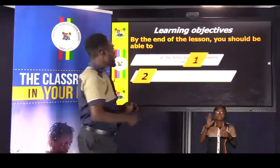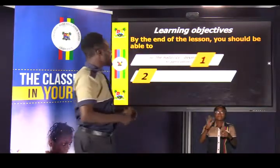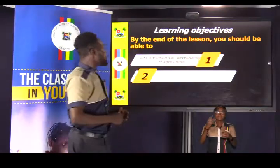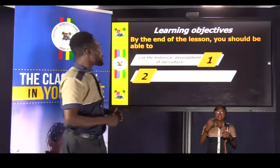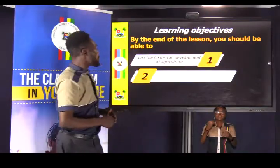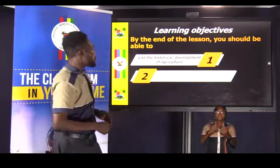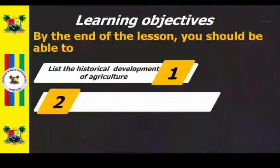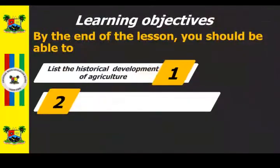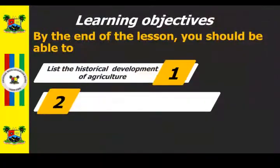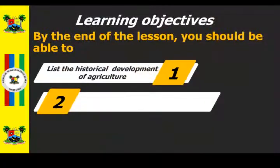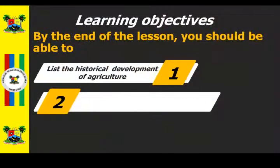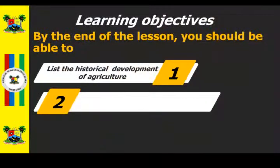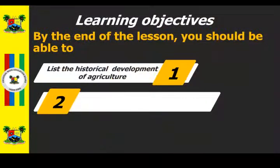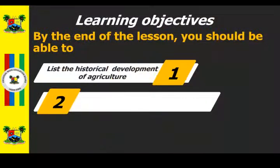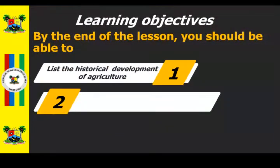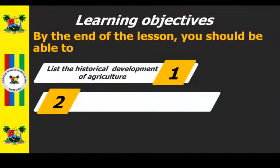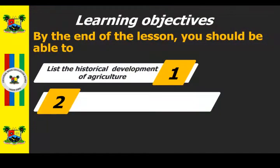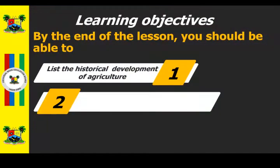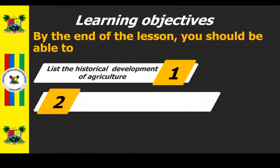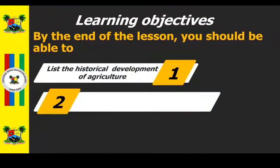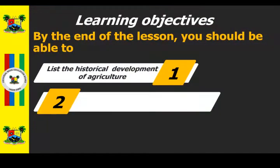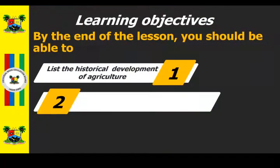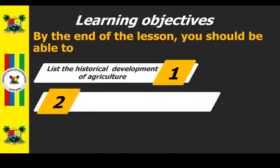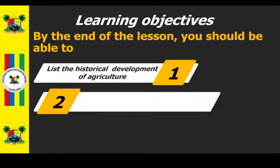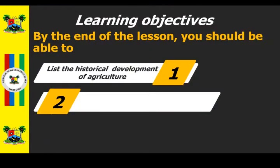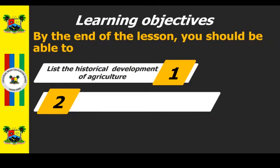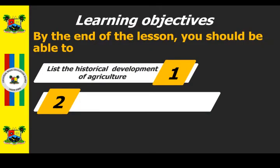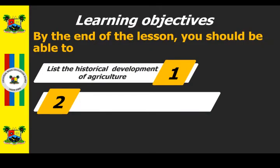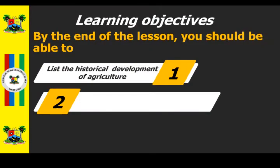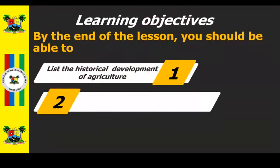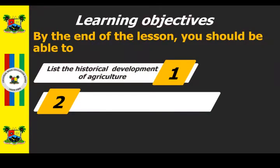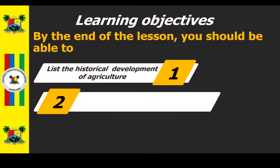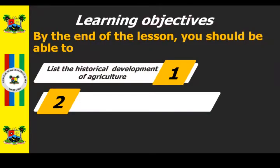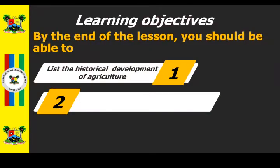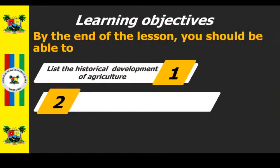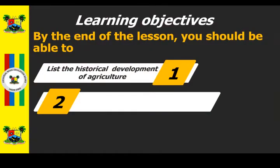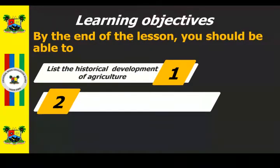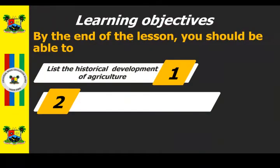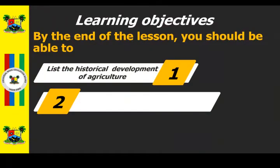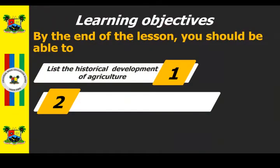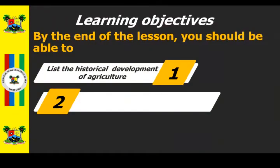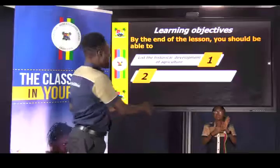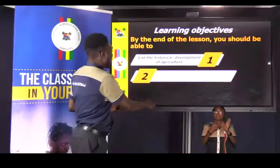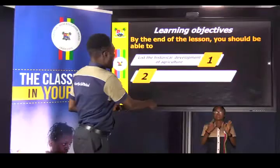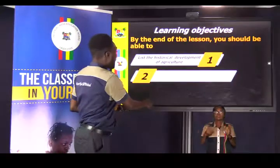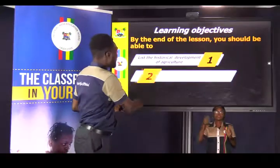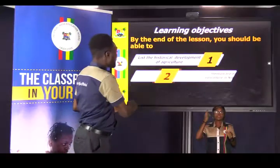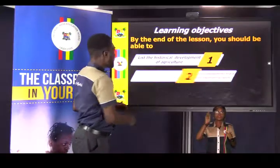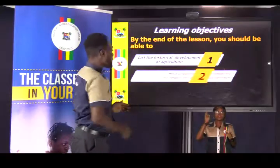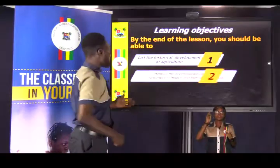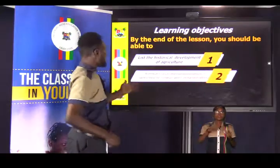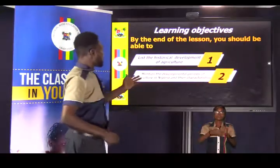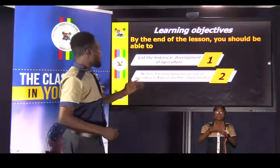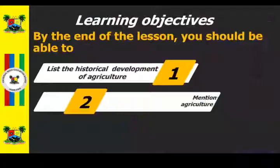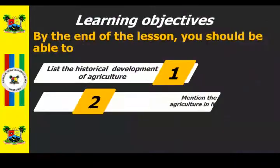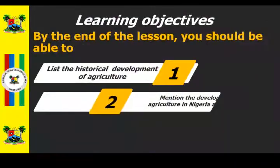should be able to list the historical development of agriculture and